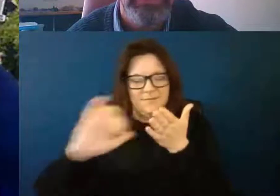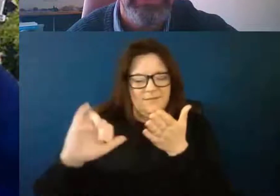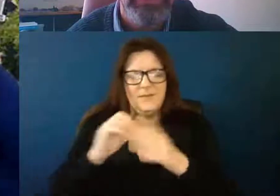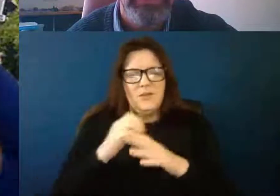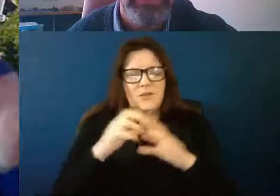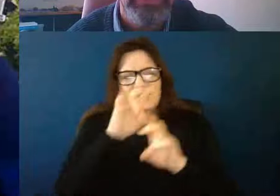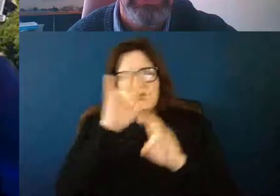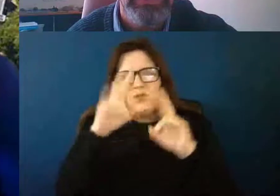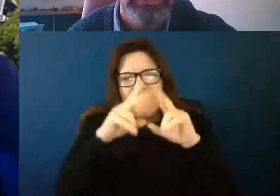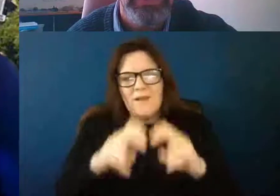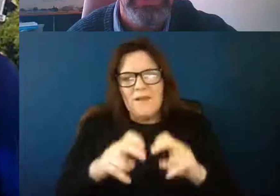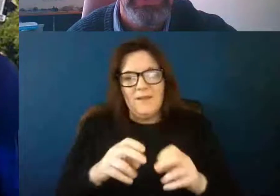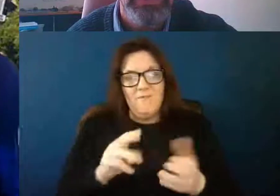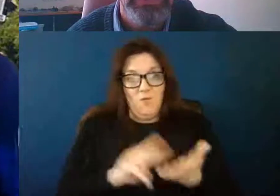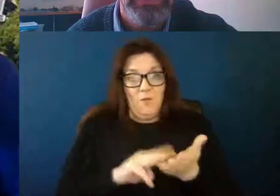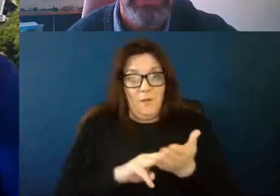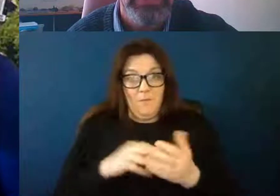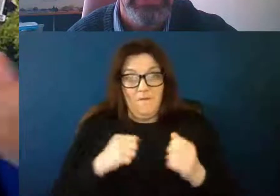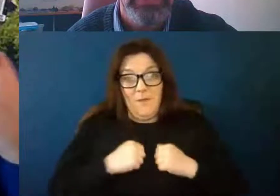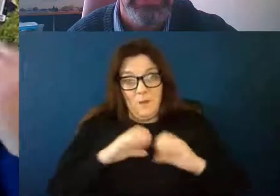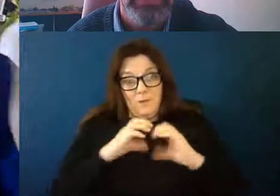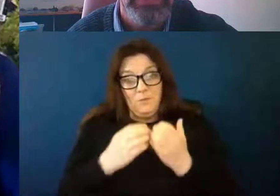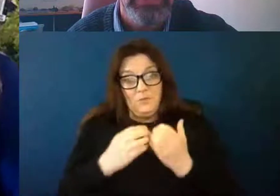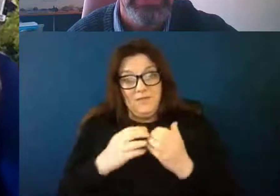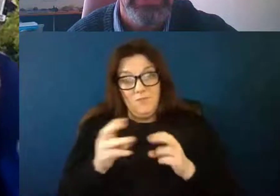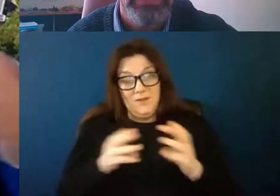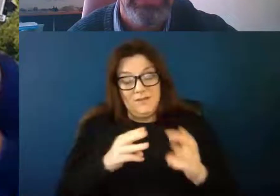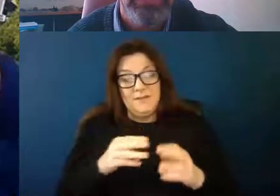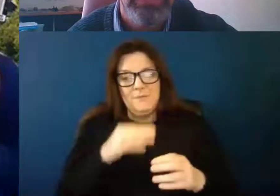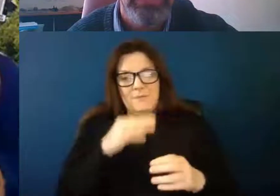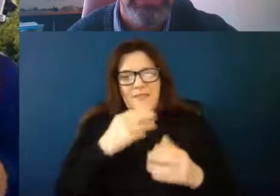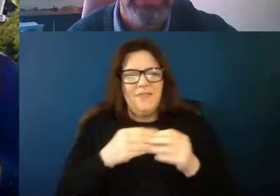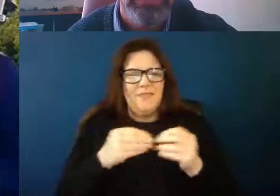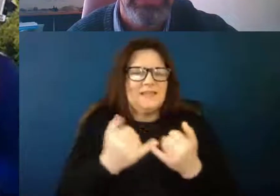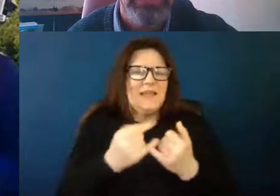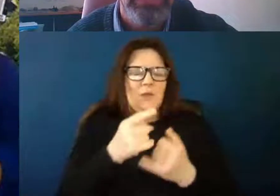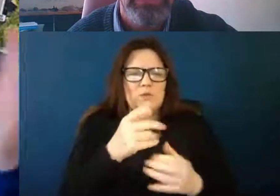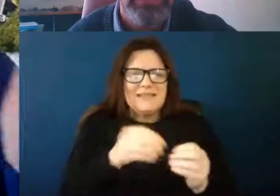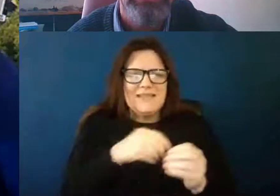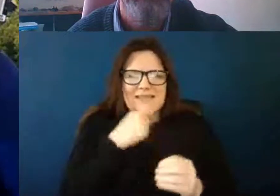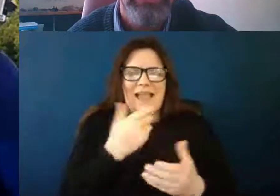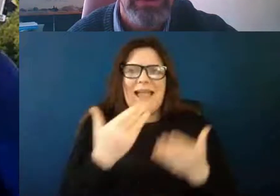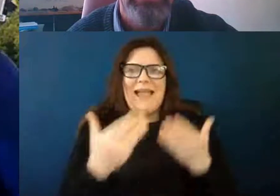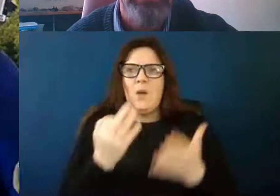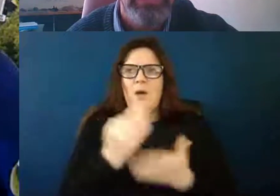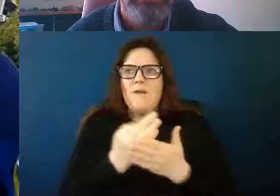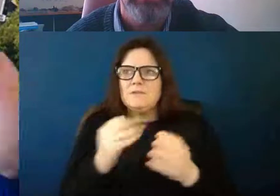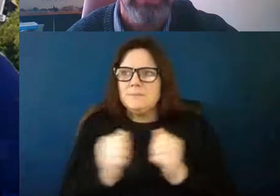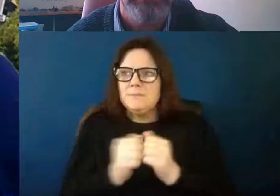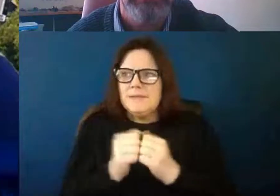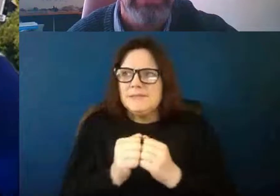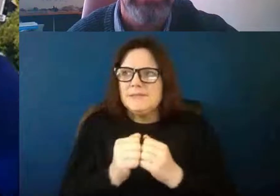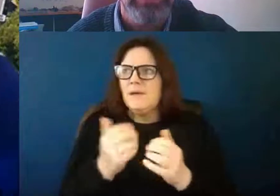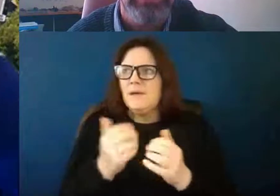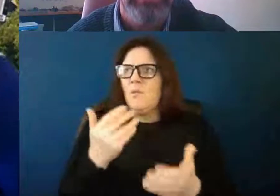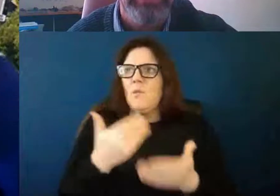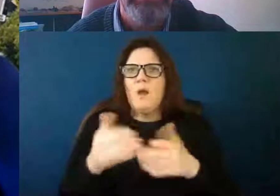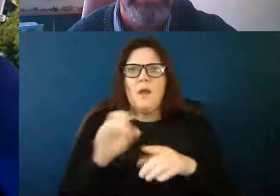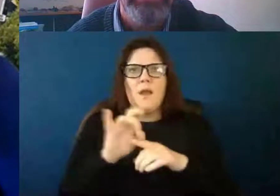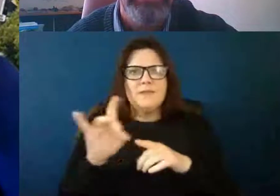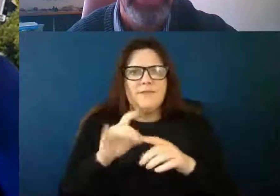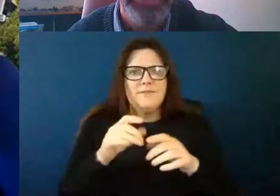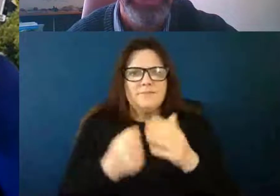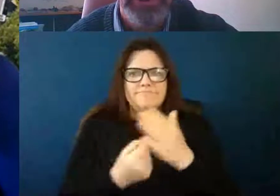for, as a member of our community of practice, things like you were saying about how often we'll meet and what types of events we'll have, and any